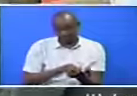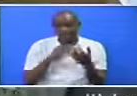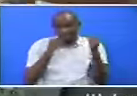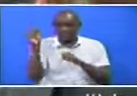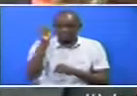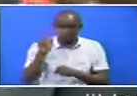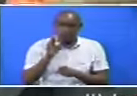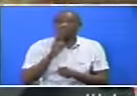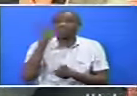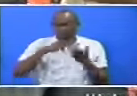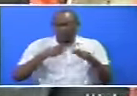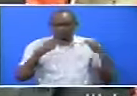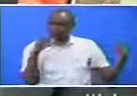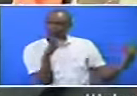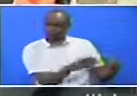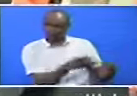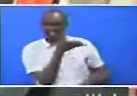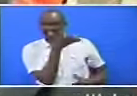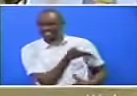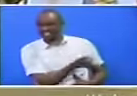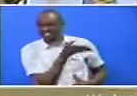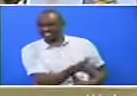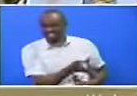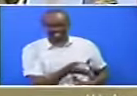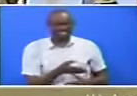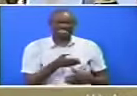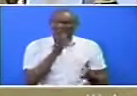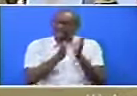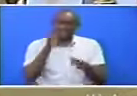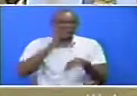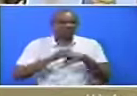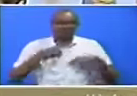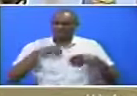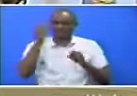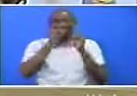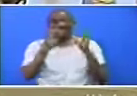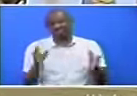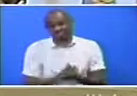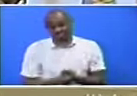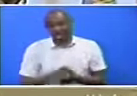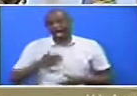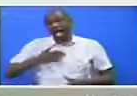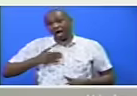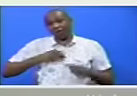would criticize the opposition for having no meaningful agenda for the country. Wenzetu